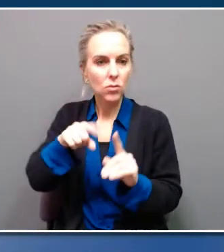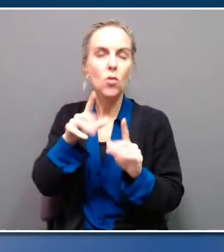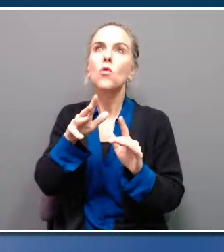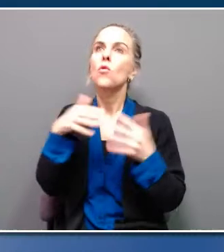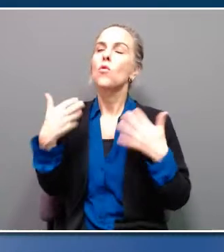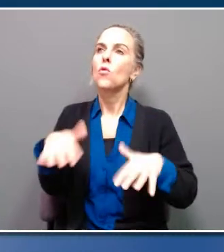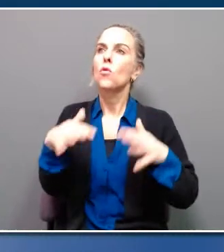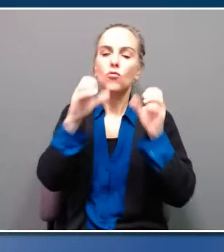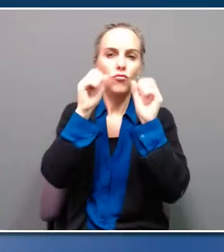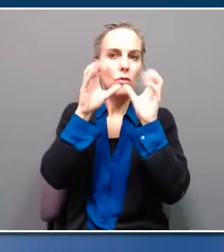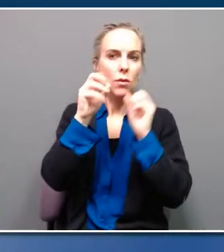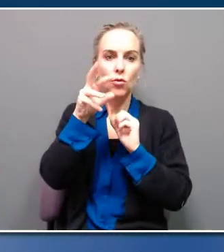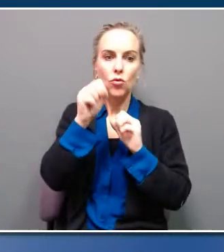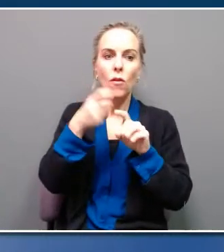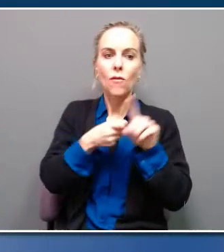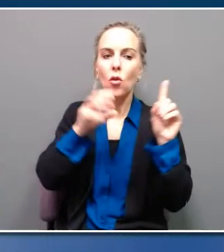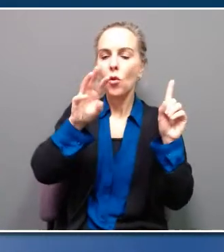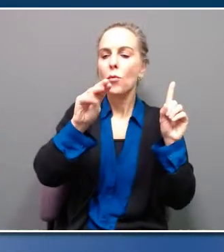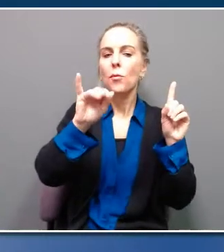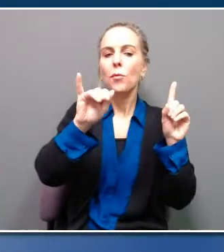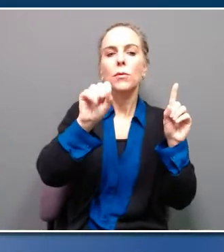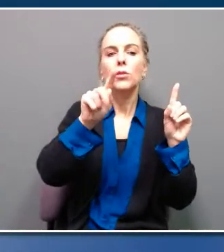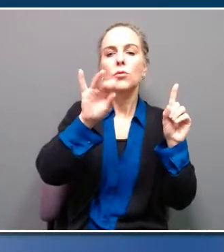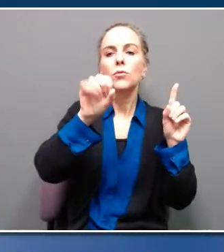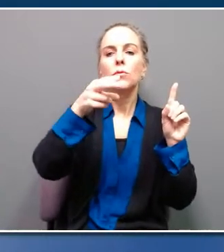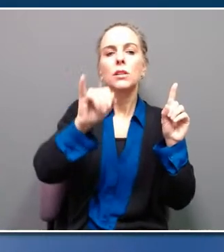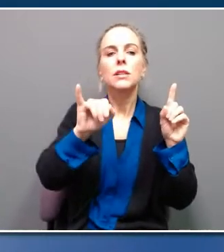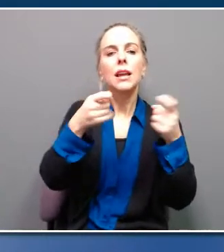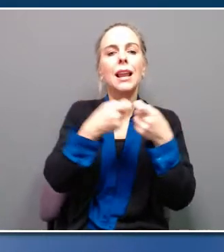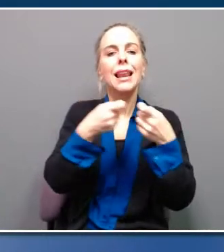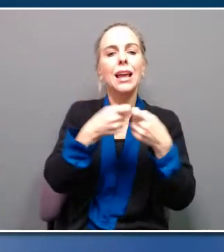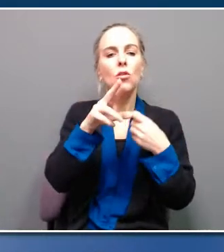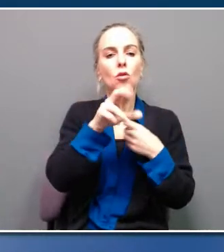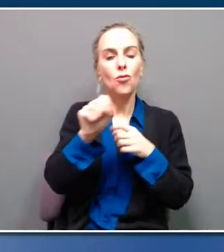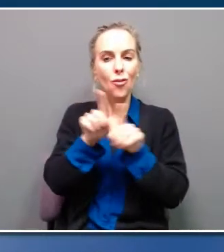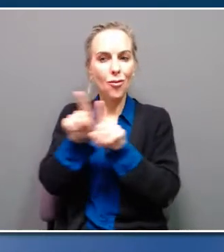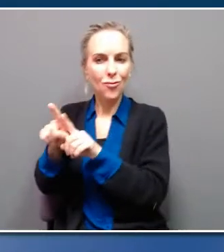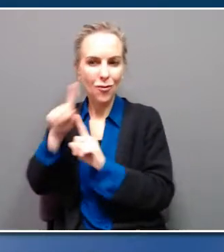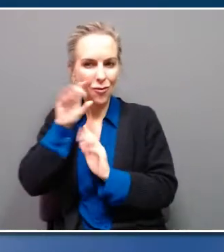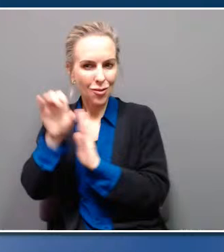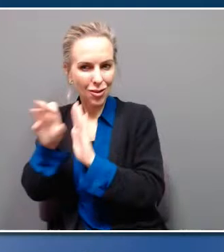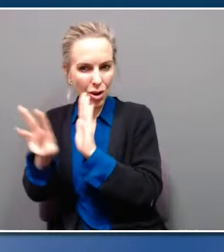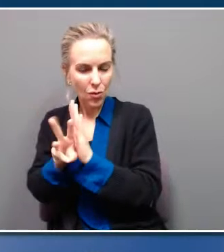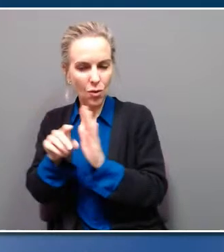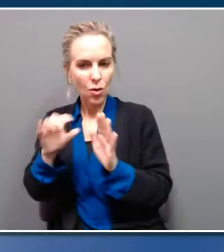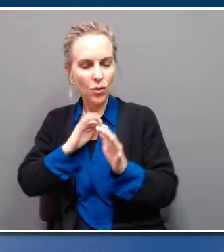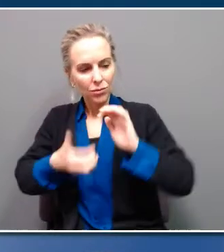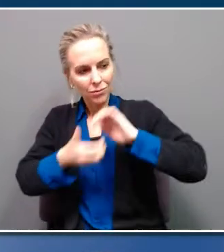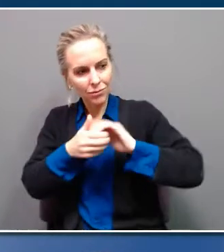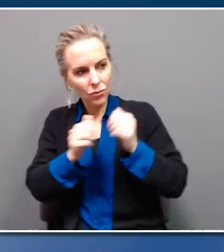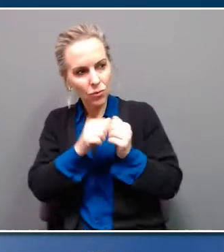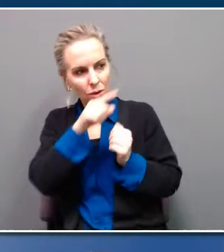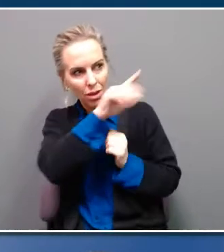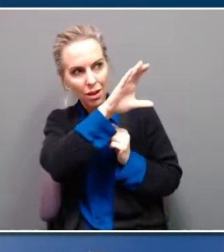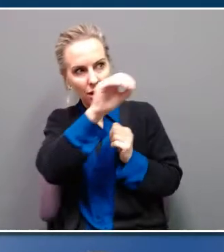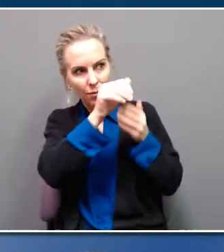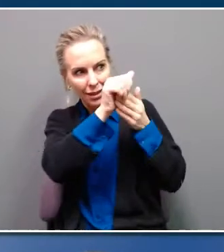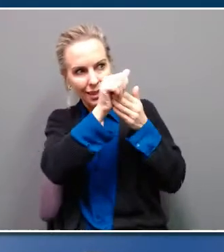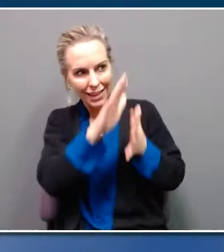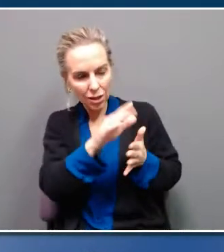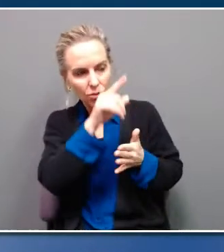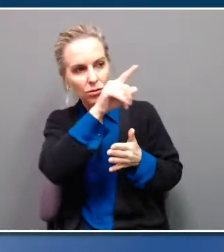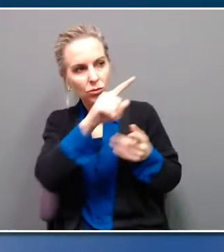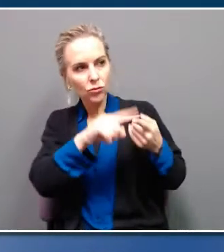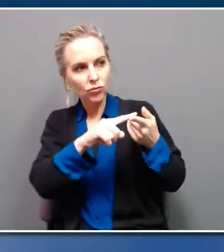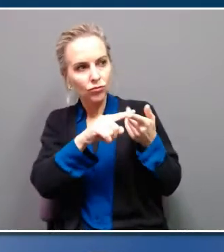for Mitsubishi Electric US and for the Commonwealth as we work with the company's leadership to find the right home for this project in